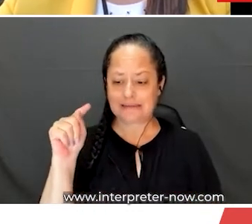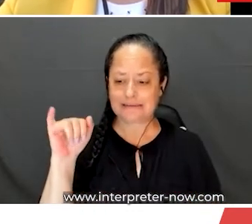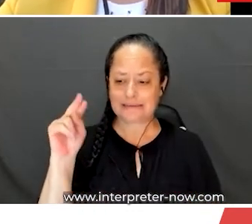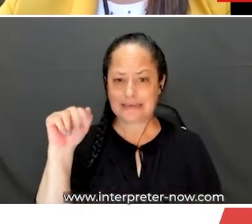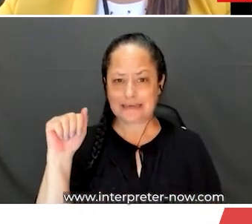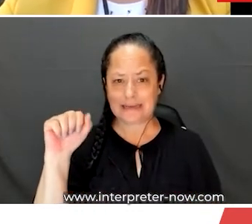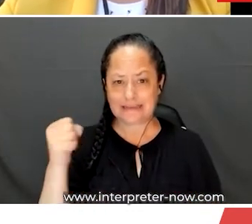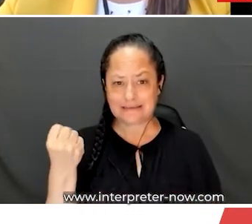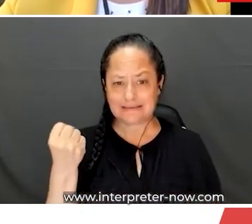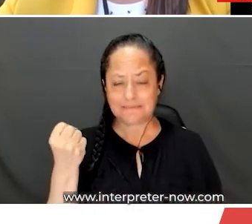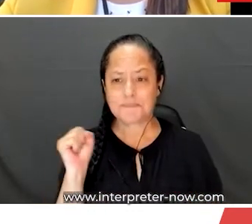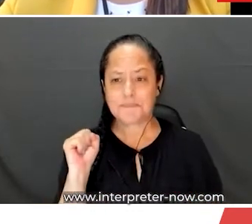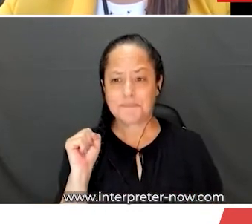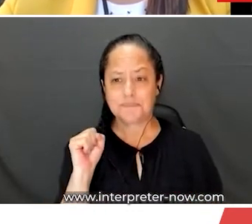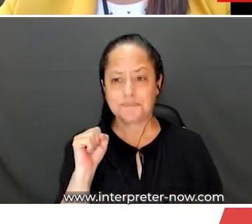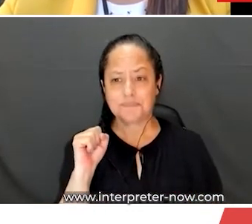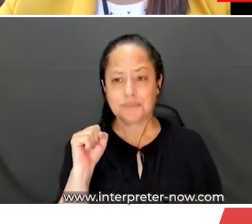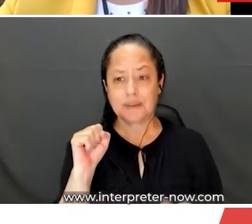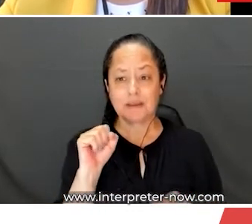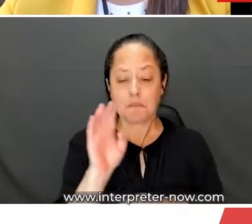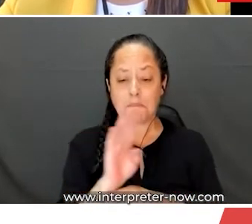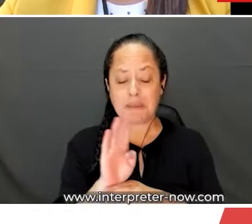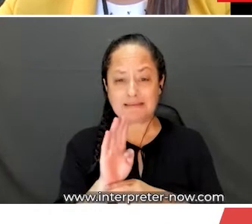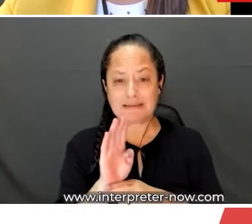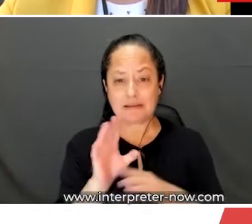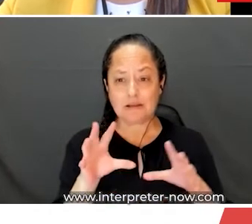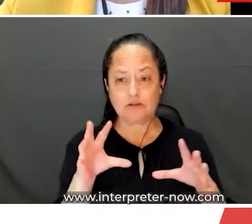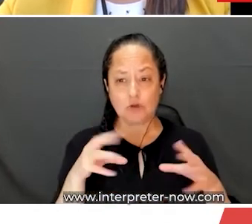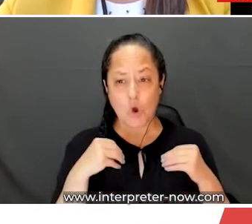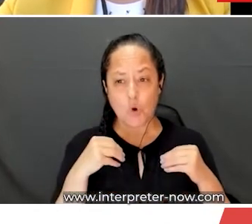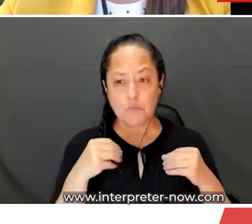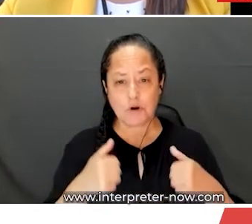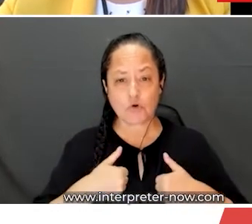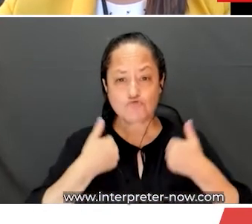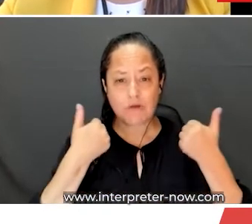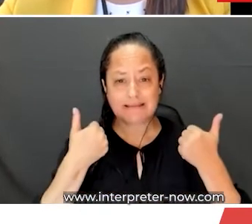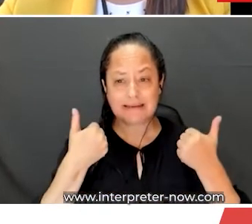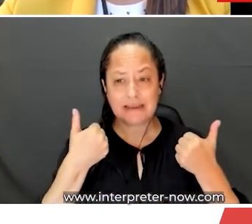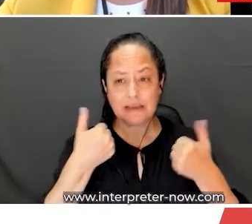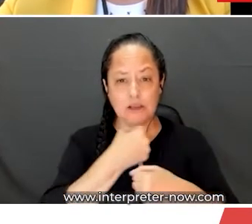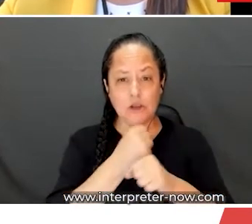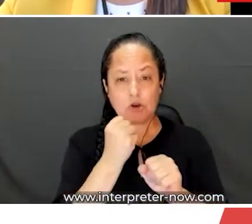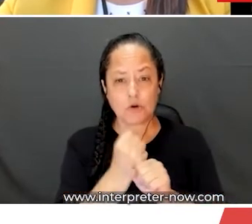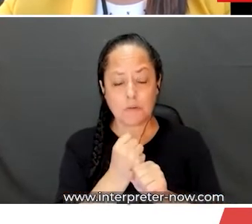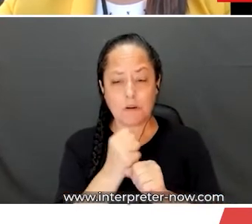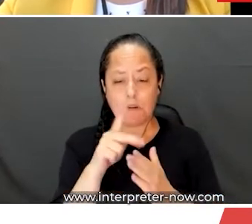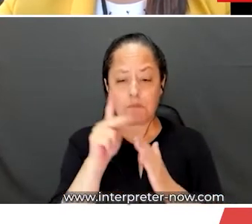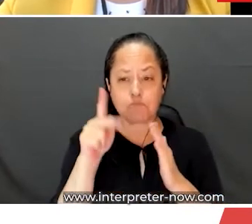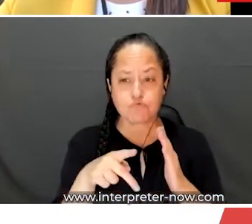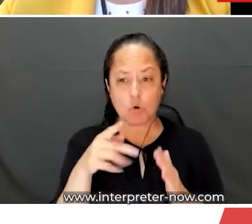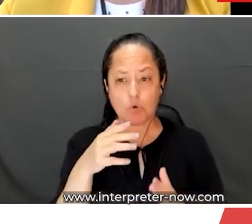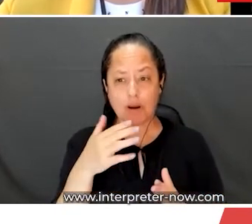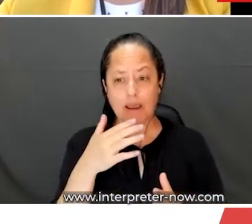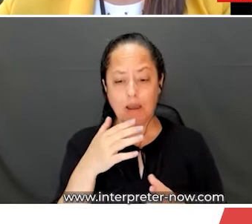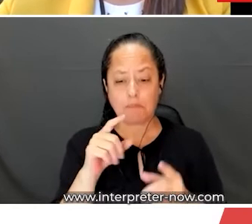as entrepreneurs in residence and create a perfect program that is curated for our